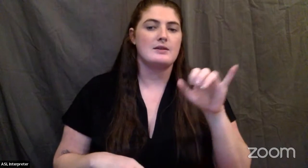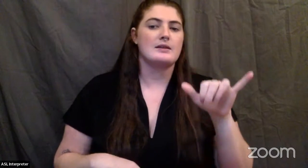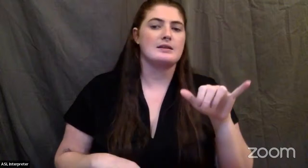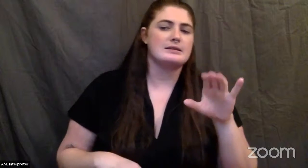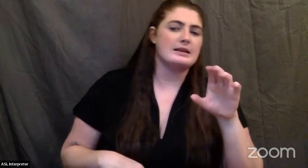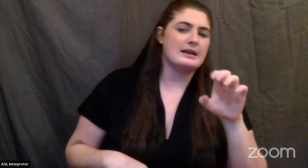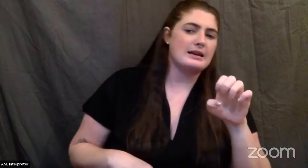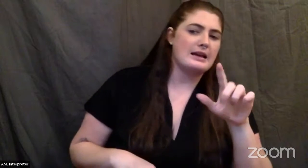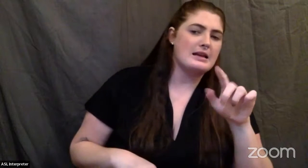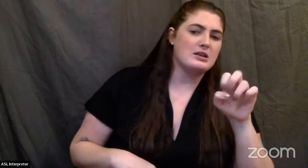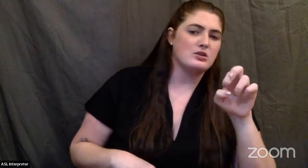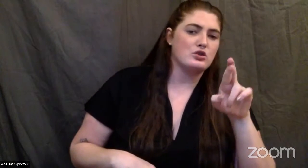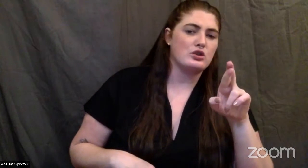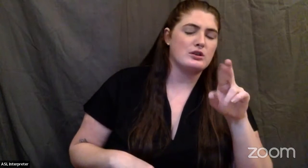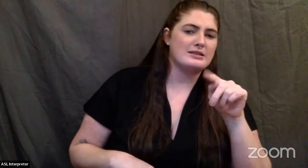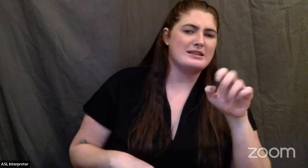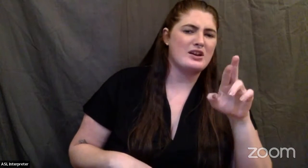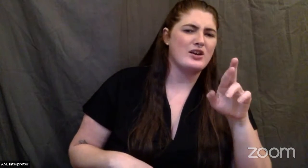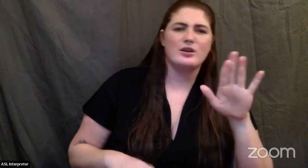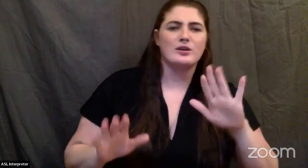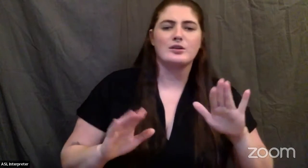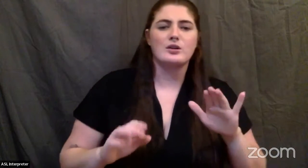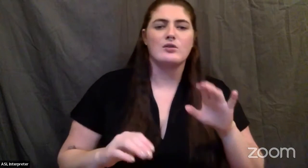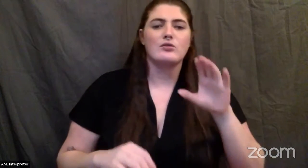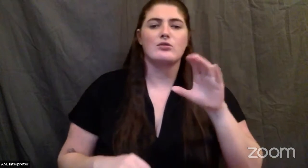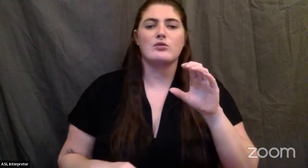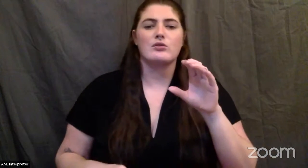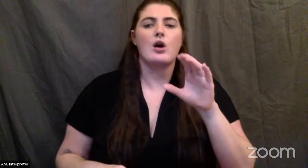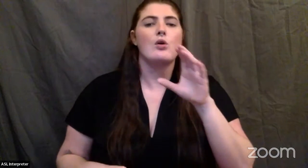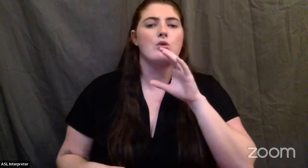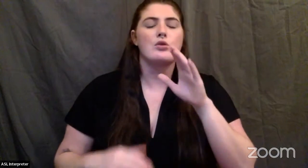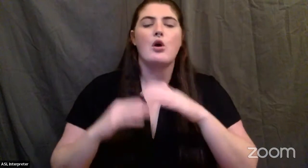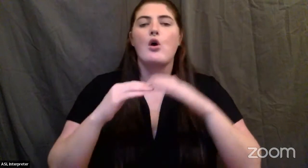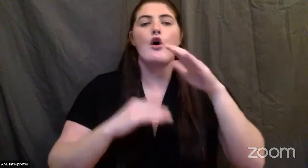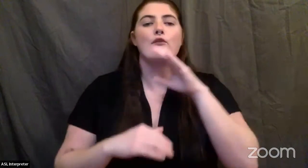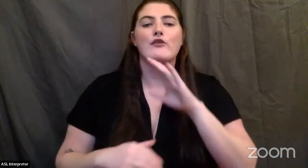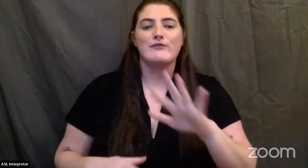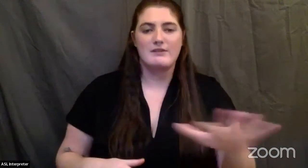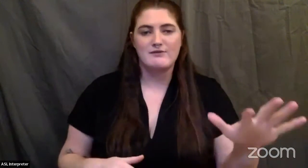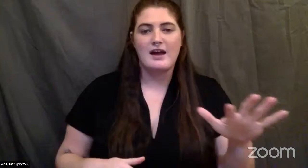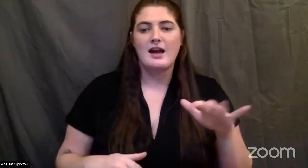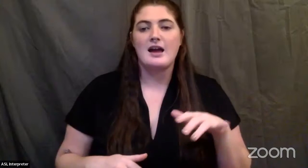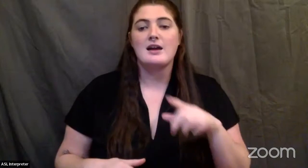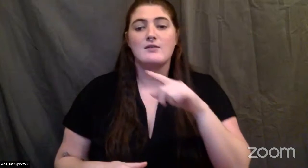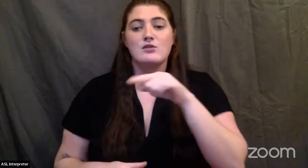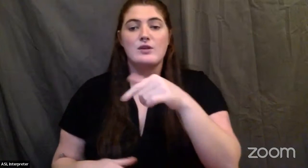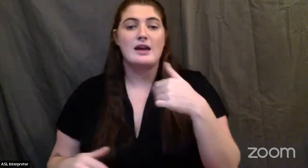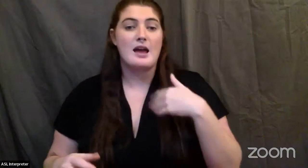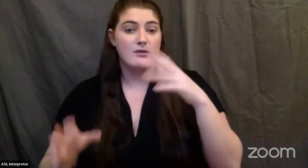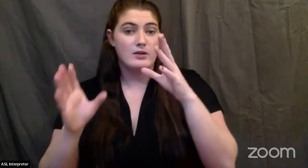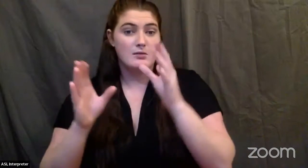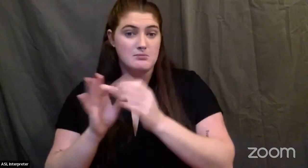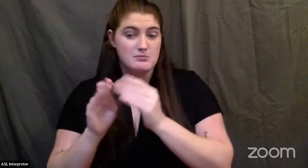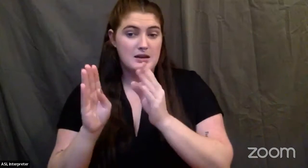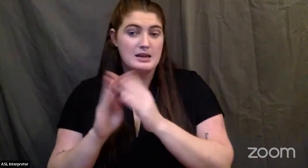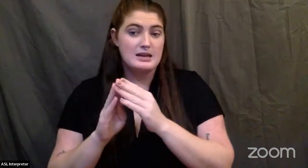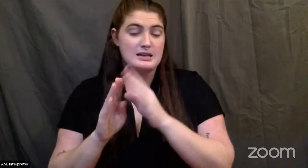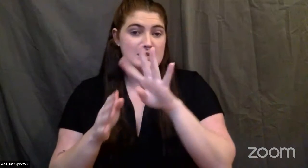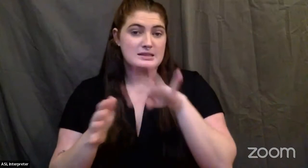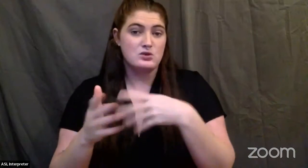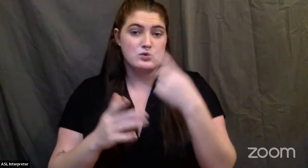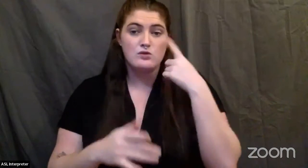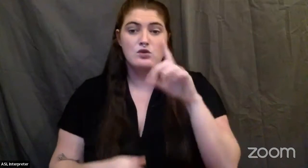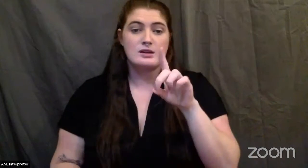right? Yes. Or not elder That- care, but the over 55 or whatever. So Yeah. they have a hearing scheduled for December